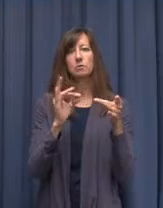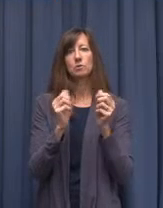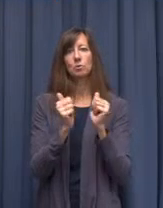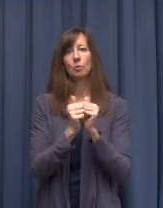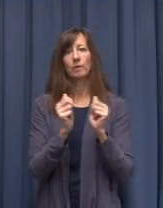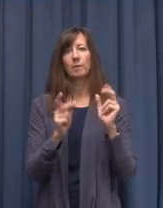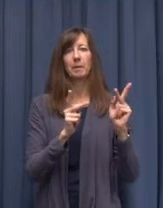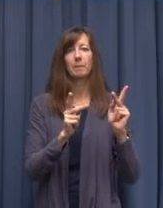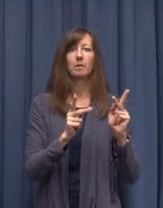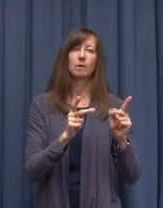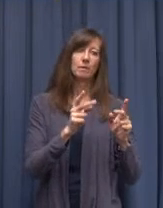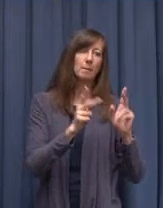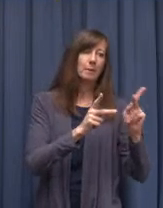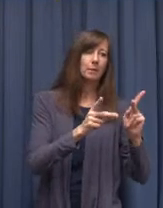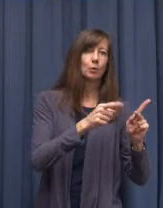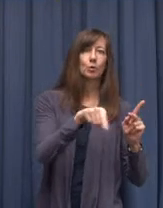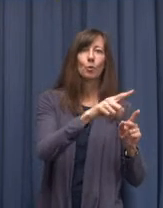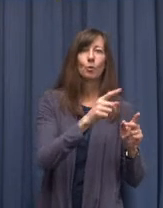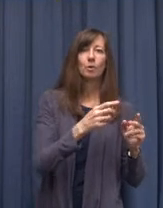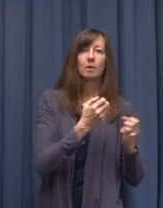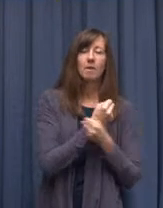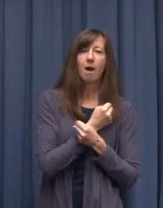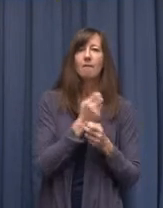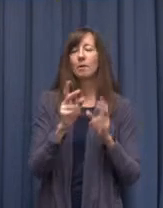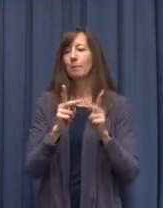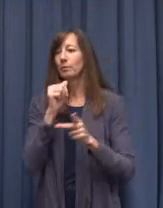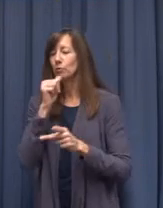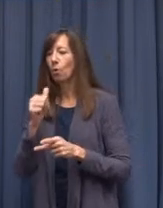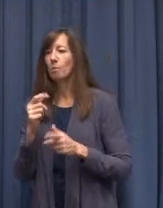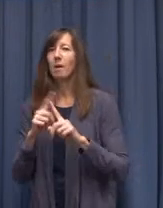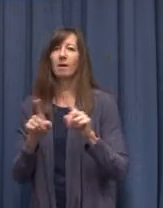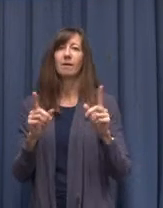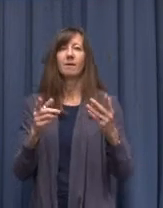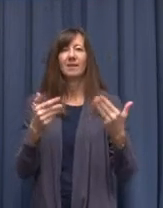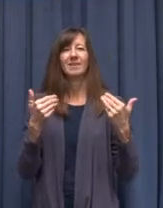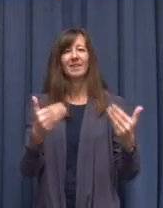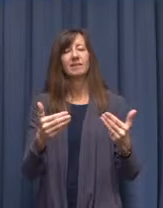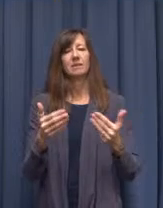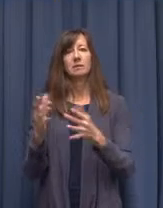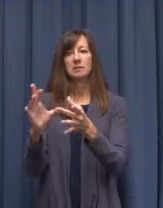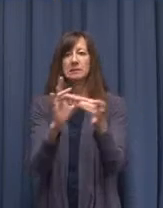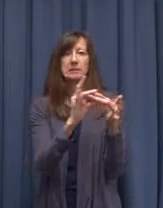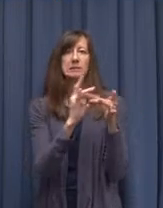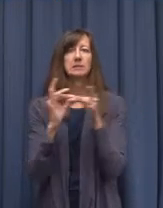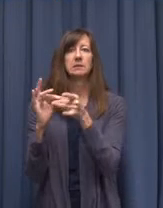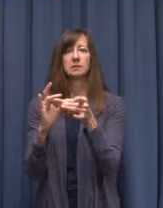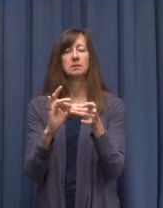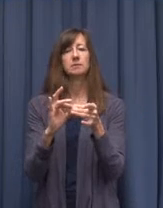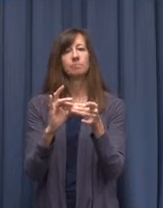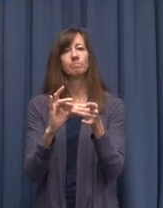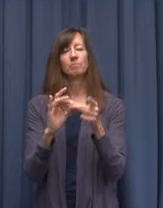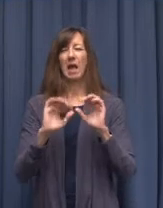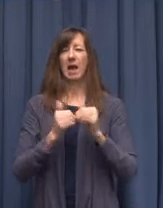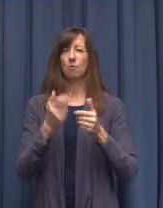you don't. The only way that I think we control this is not through a series of